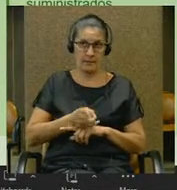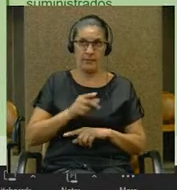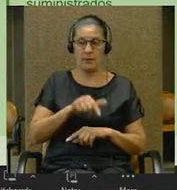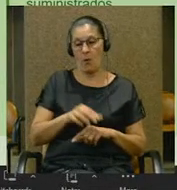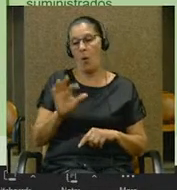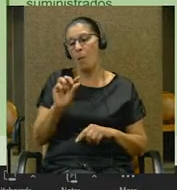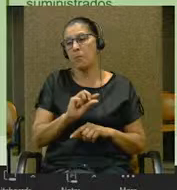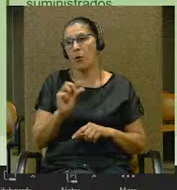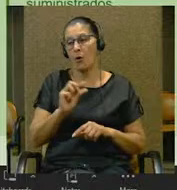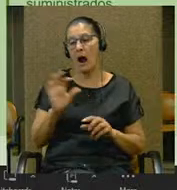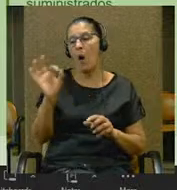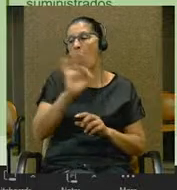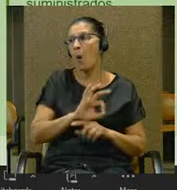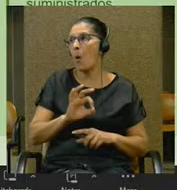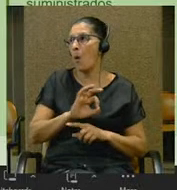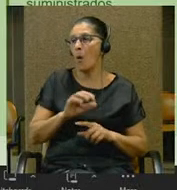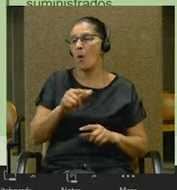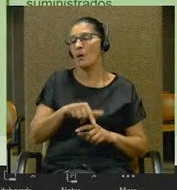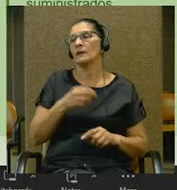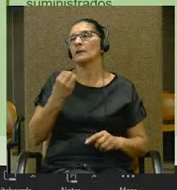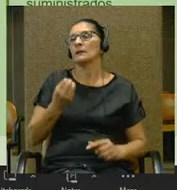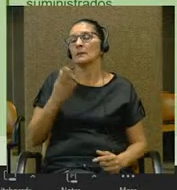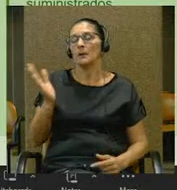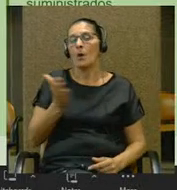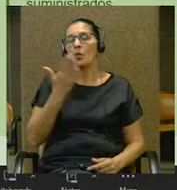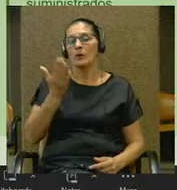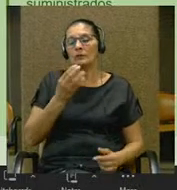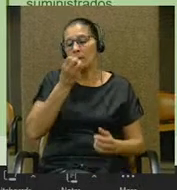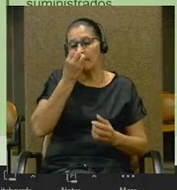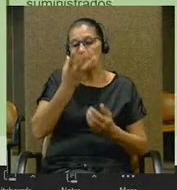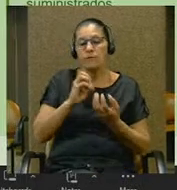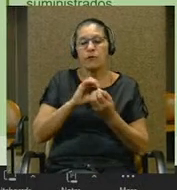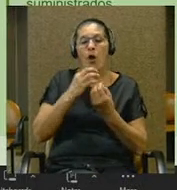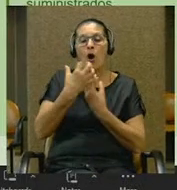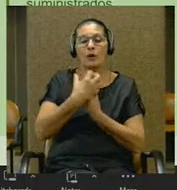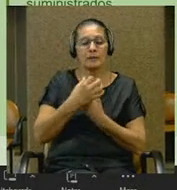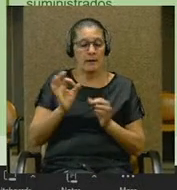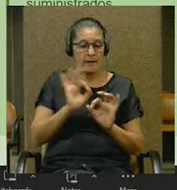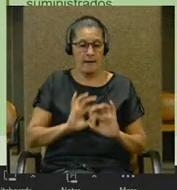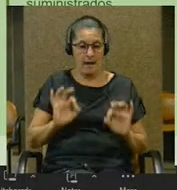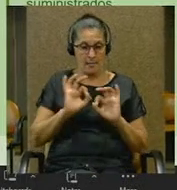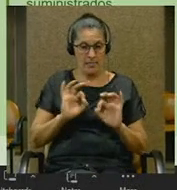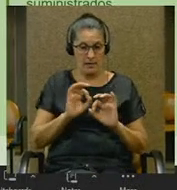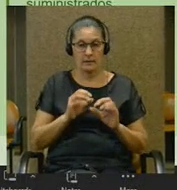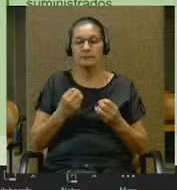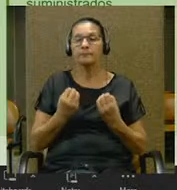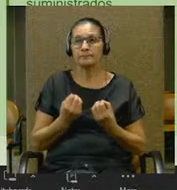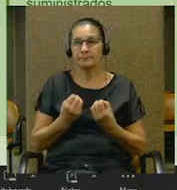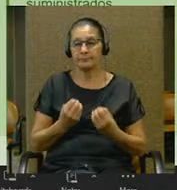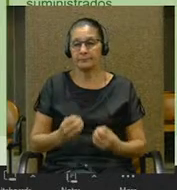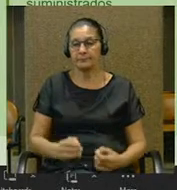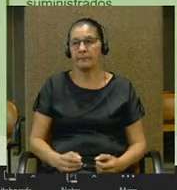continues, that there is hardly any production